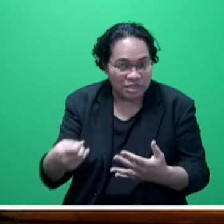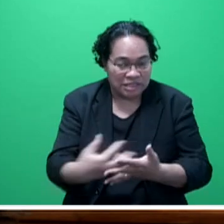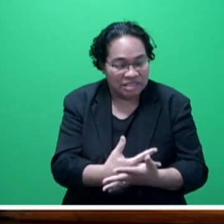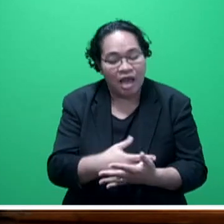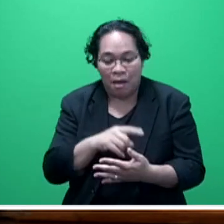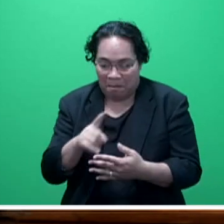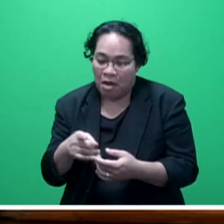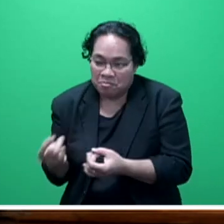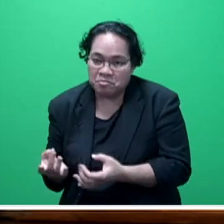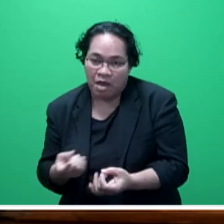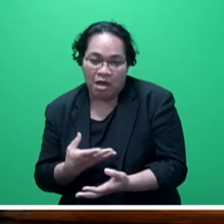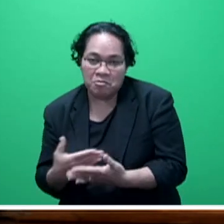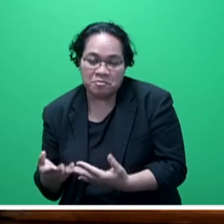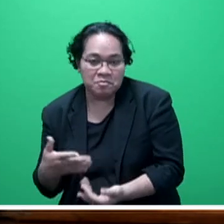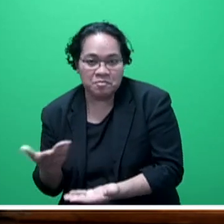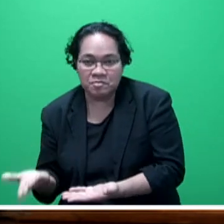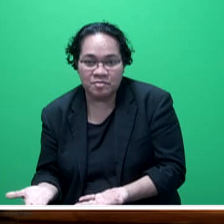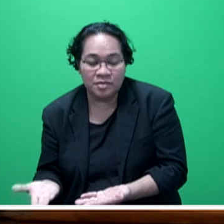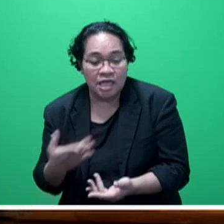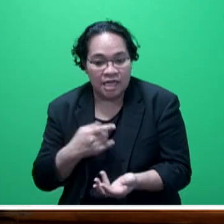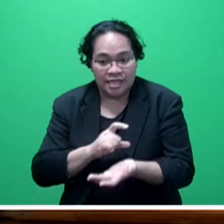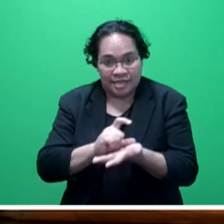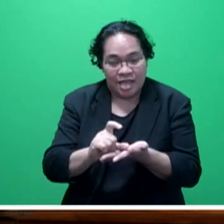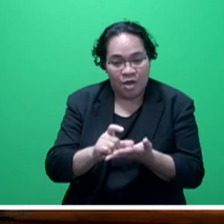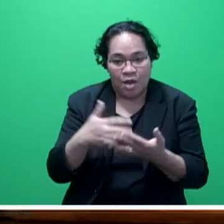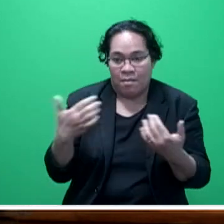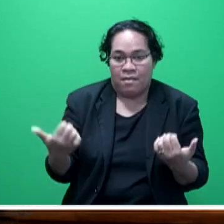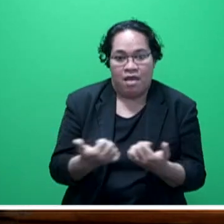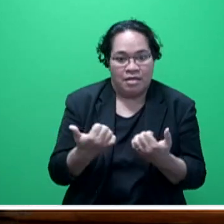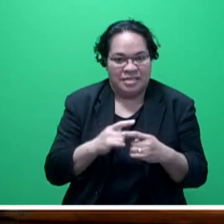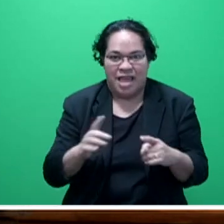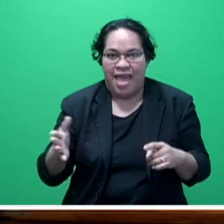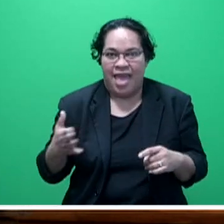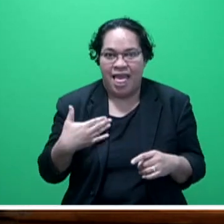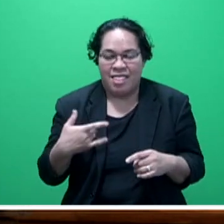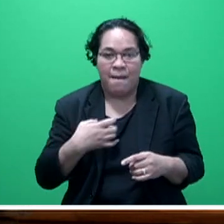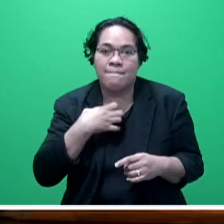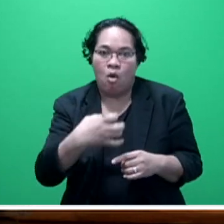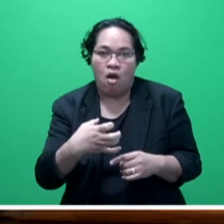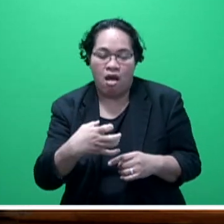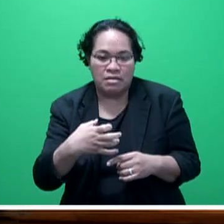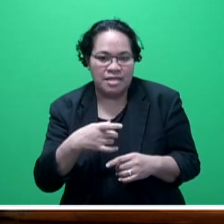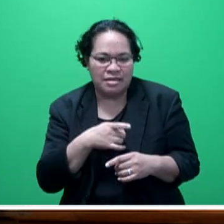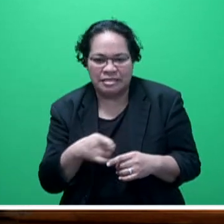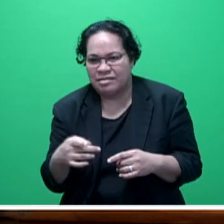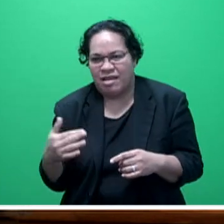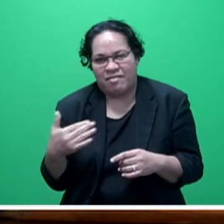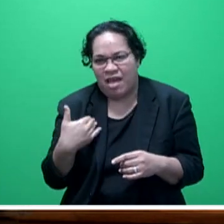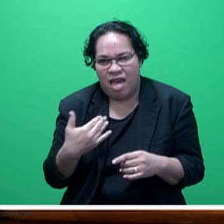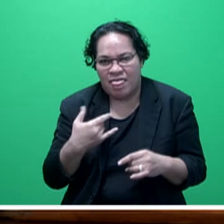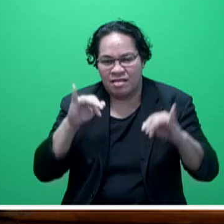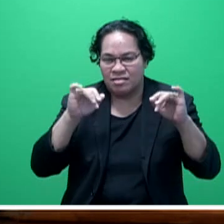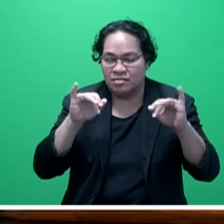It is clear we were faced with more than a crisis of health, far more, crisis bigger